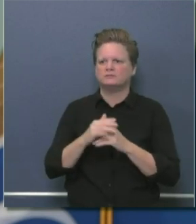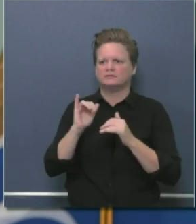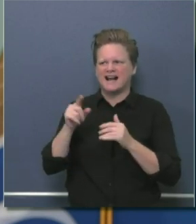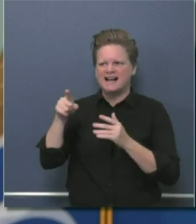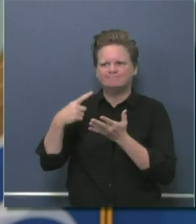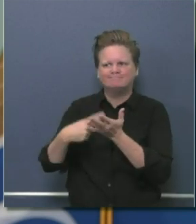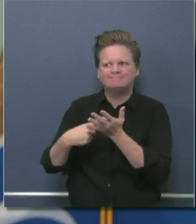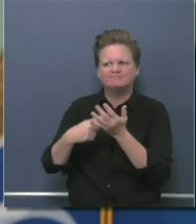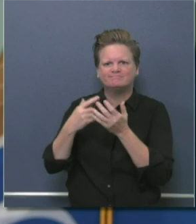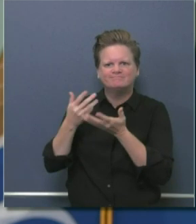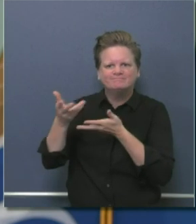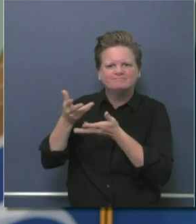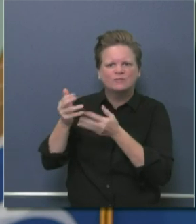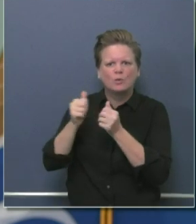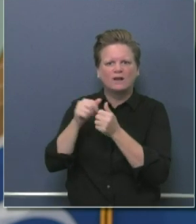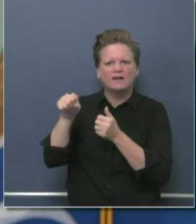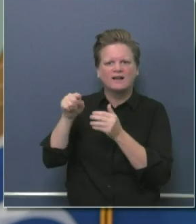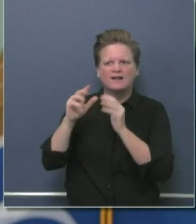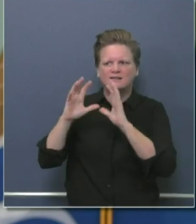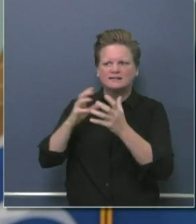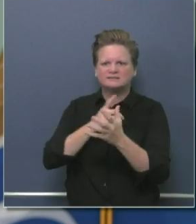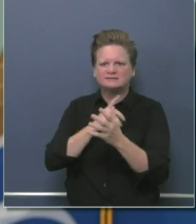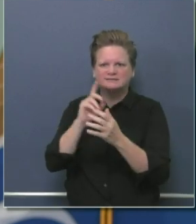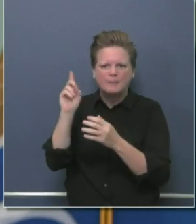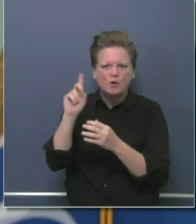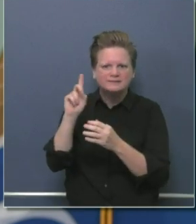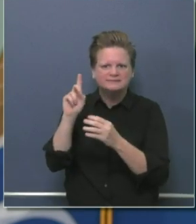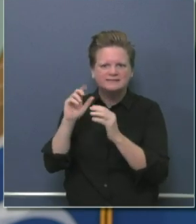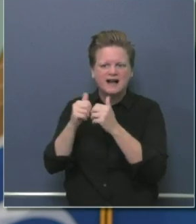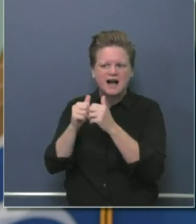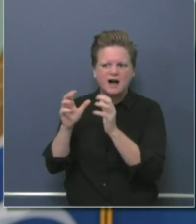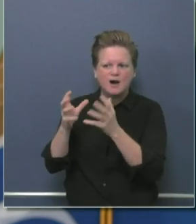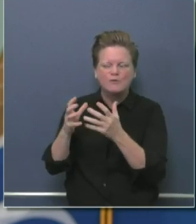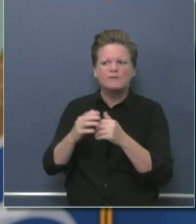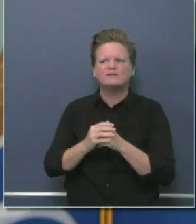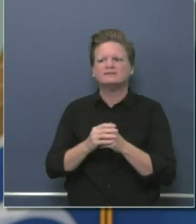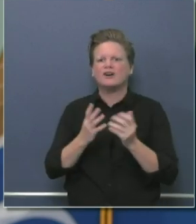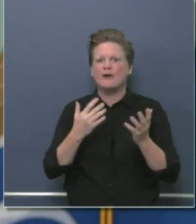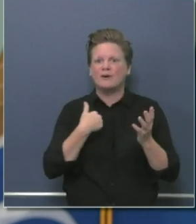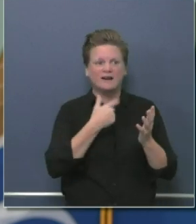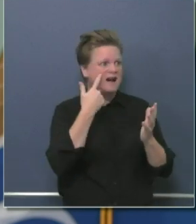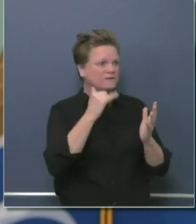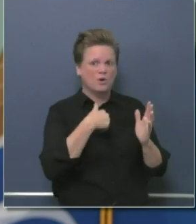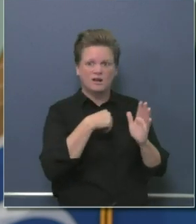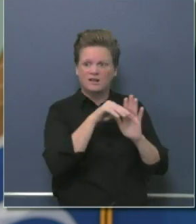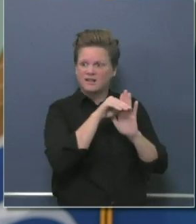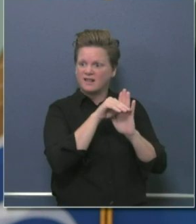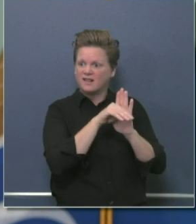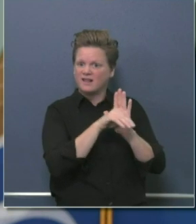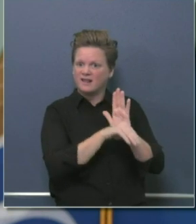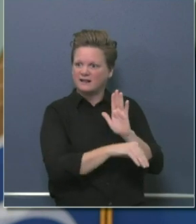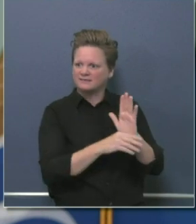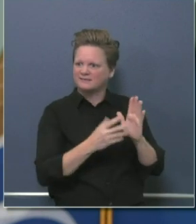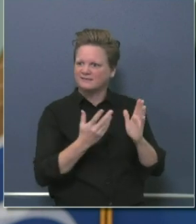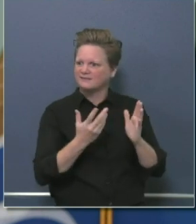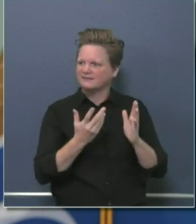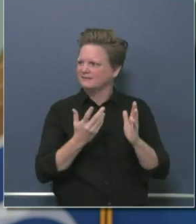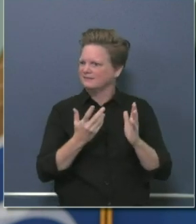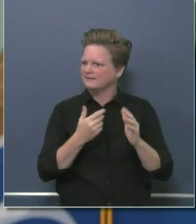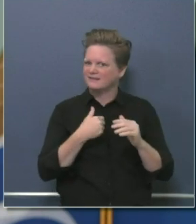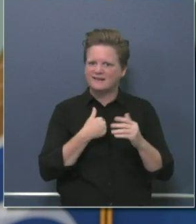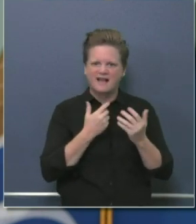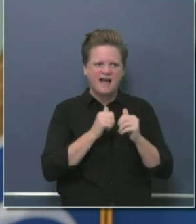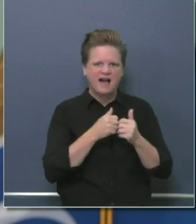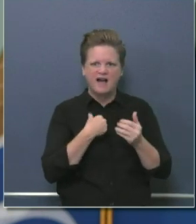and loss, and deal with the most vulnerable families that are dealing with job losses and struggling to make ends meet. These